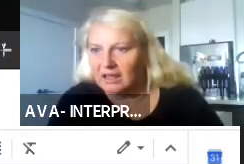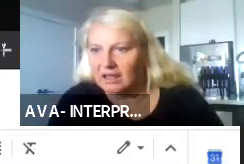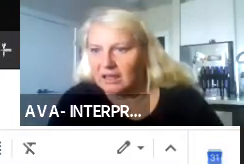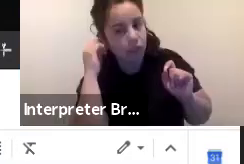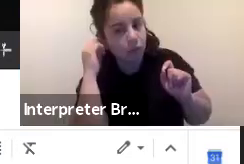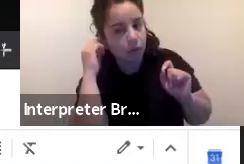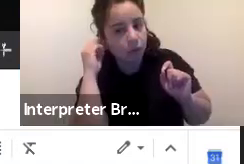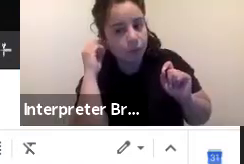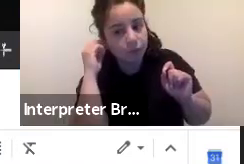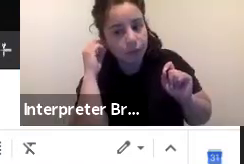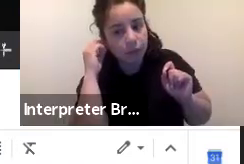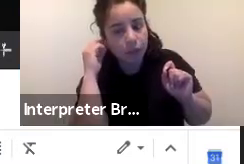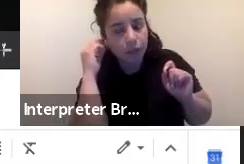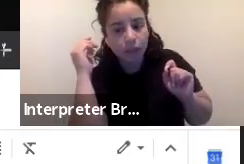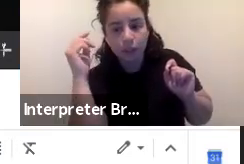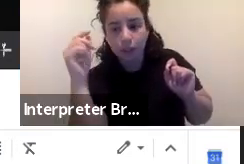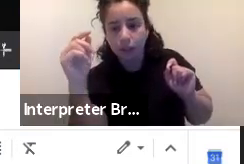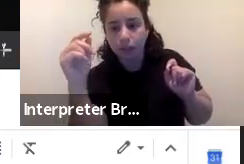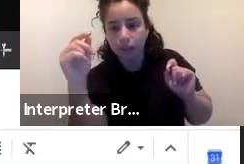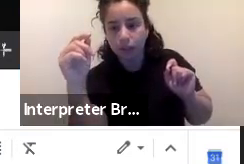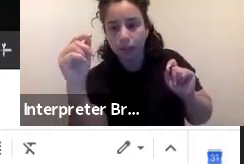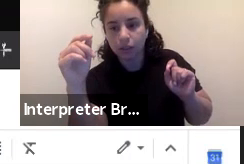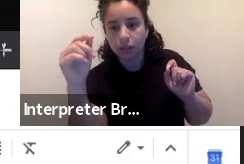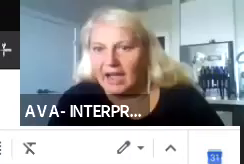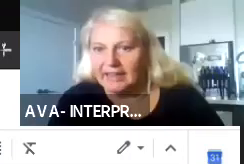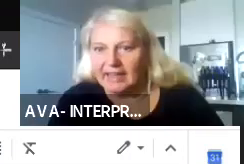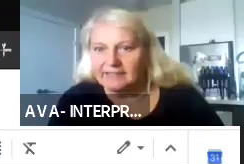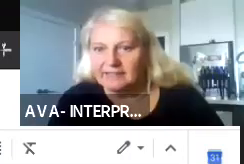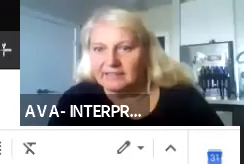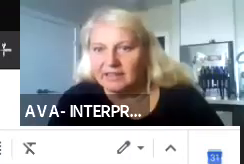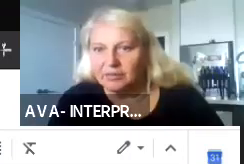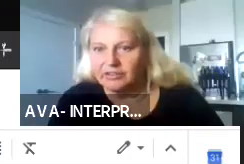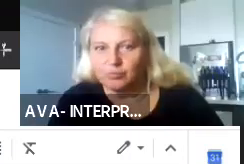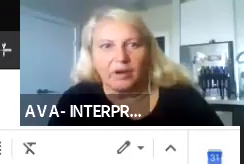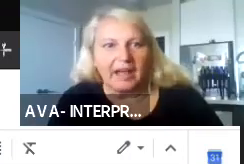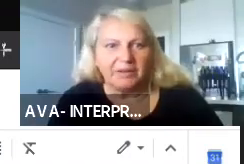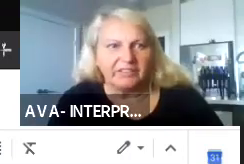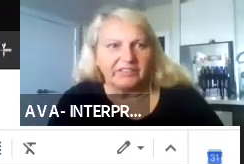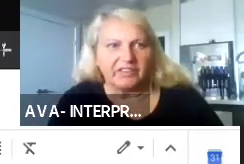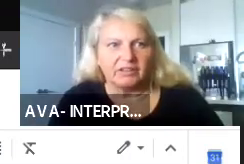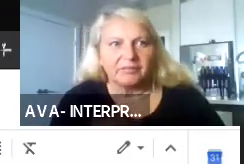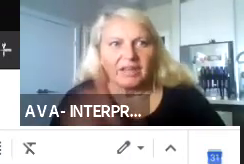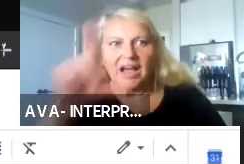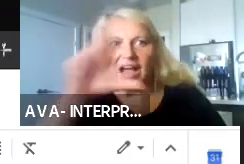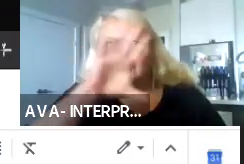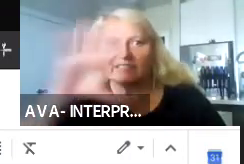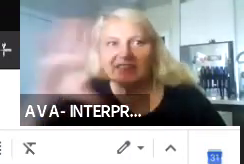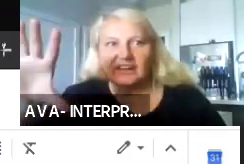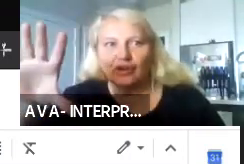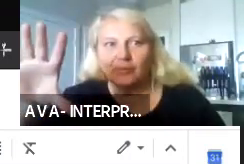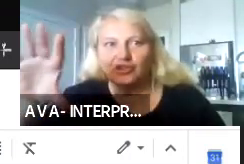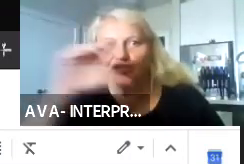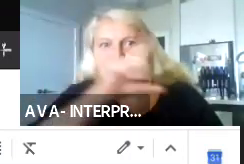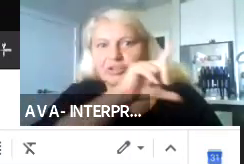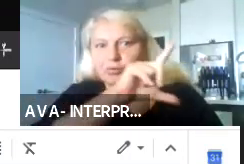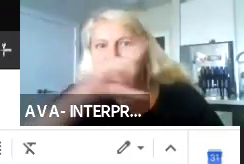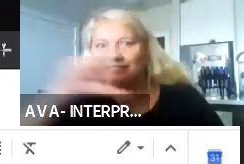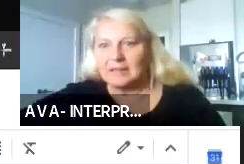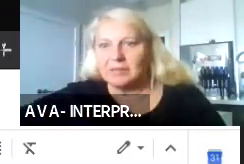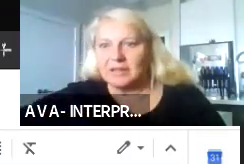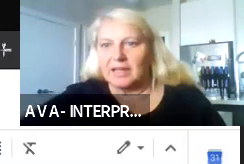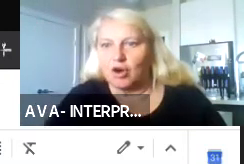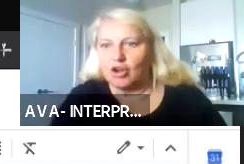Landon's saying that he can see you though. Yeah, okay. I can't see him because what happened is the unsettling dramaturgy